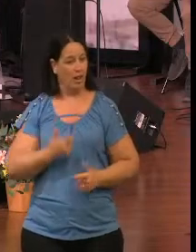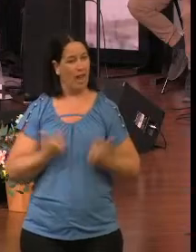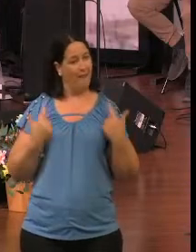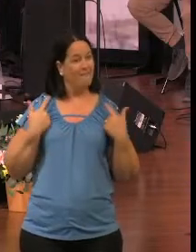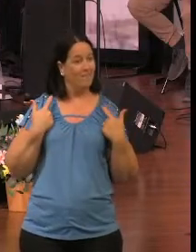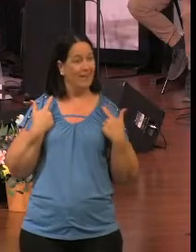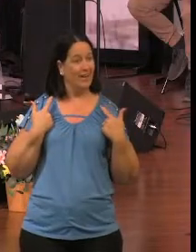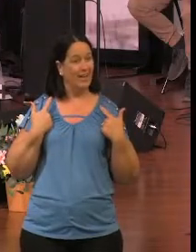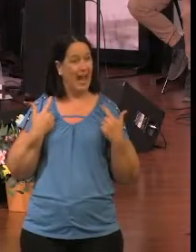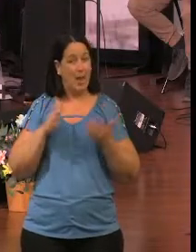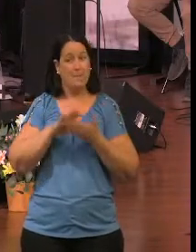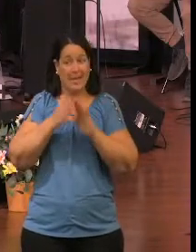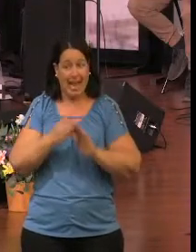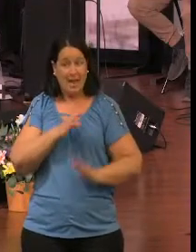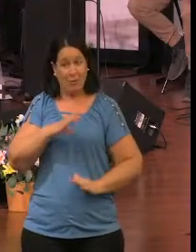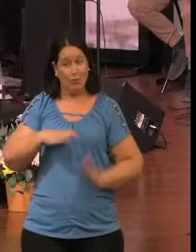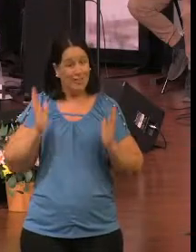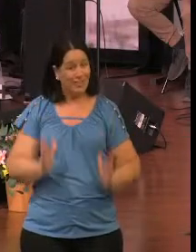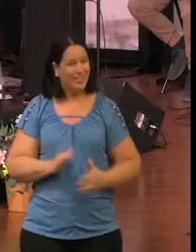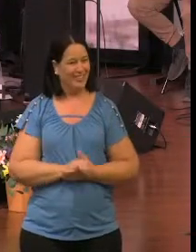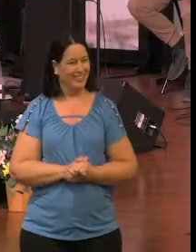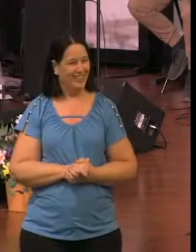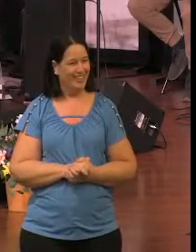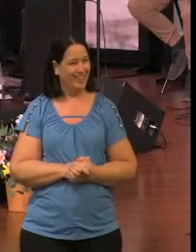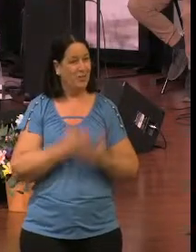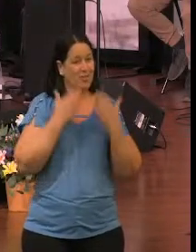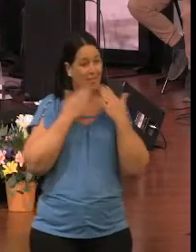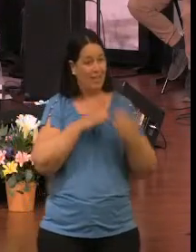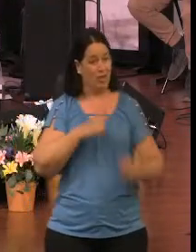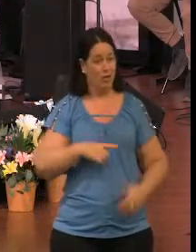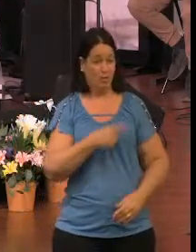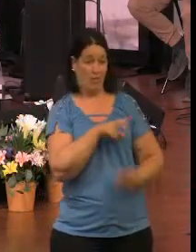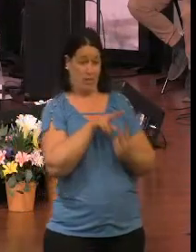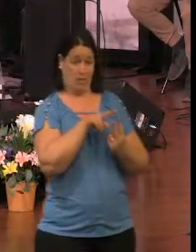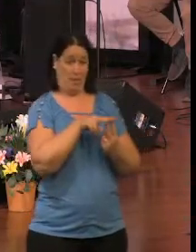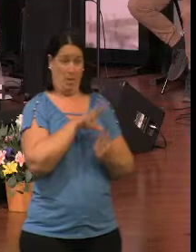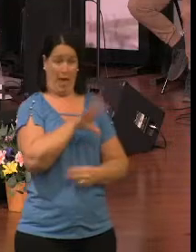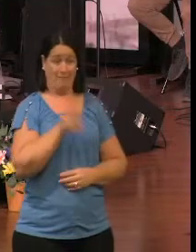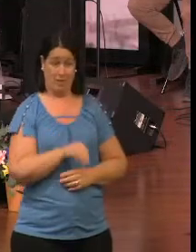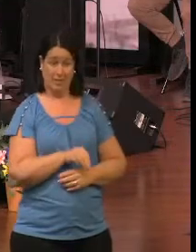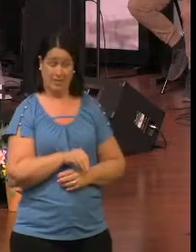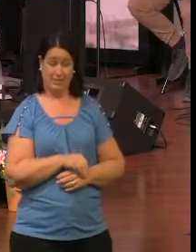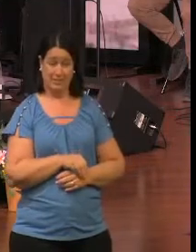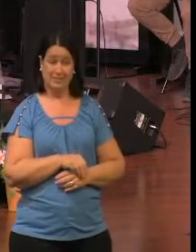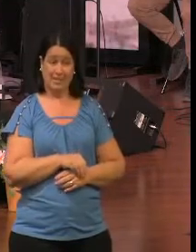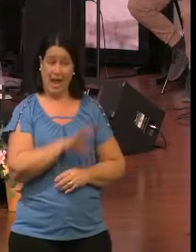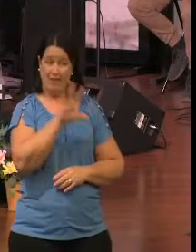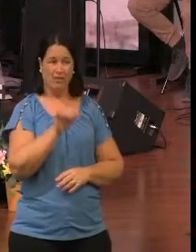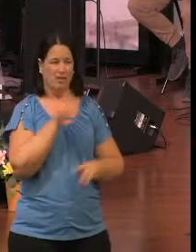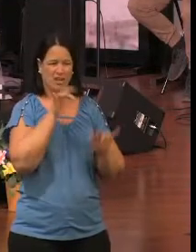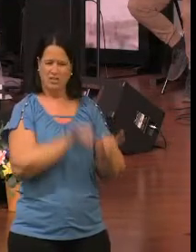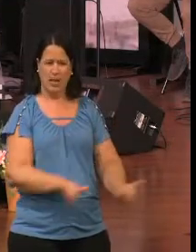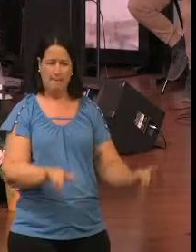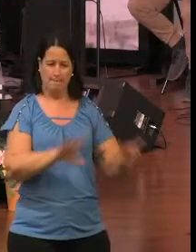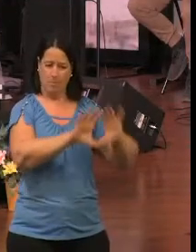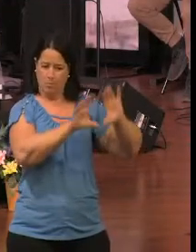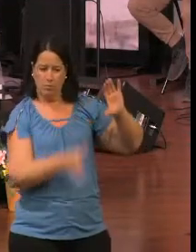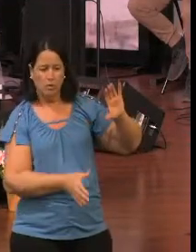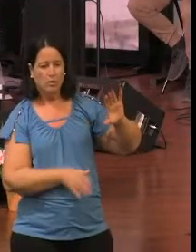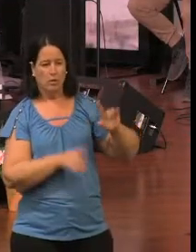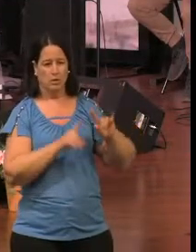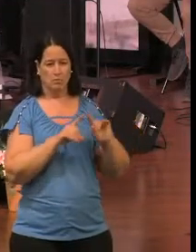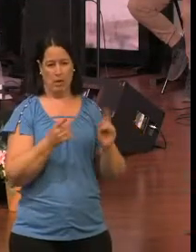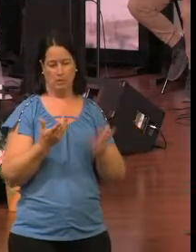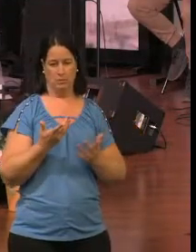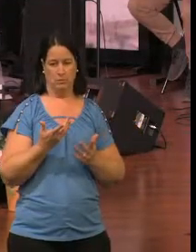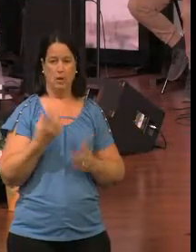just thank the Lord for what this couple is doing on the continent of Africa. Africa's not a one-size-fits-all. You know, I had the opportunity in the military on a